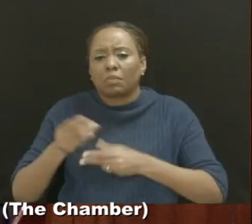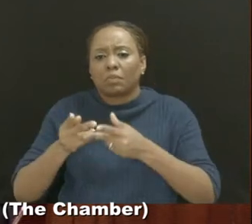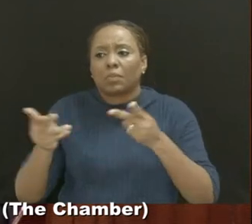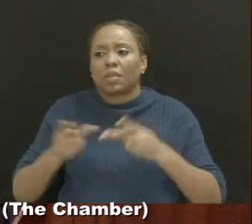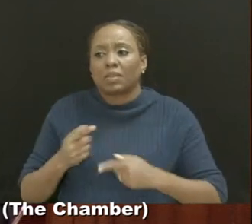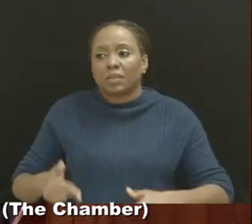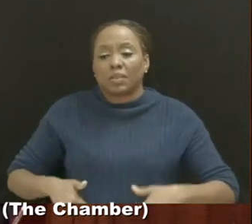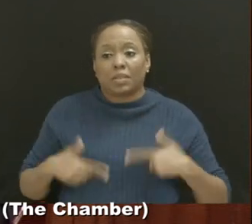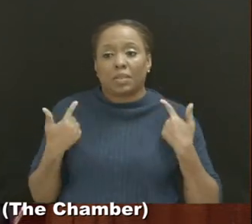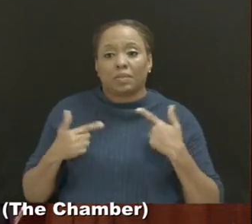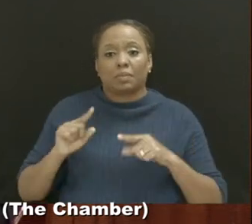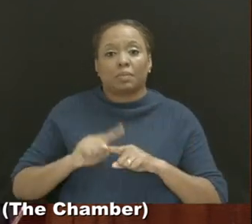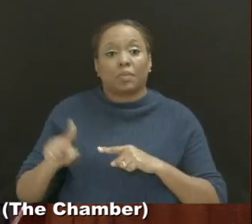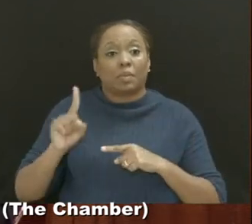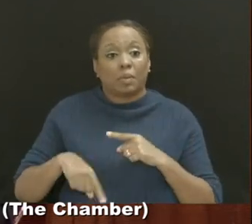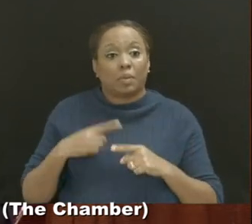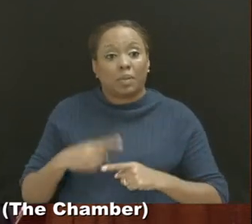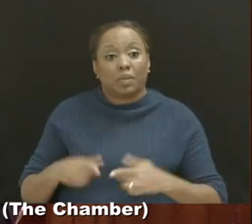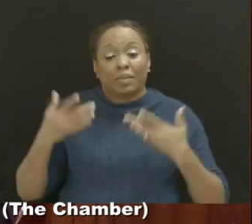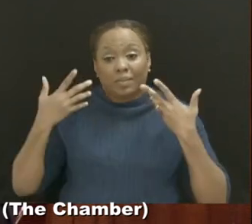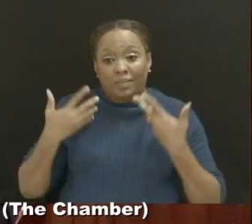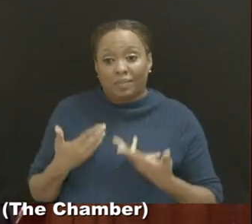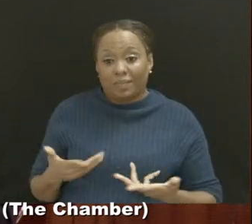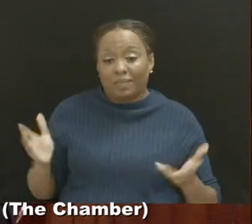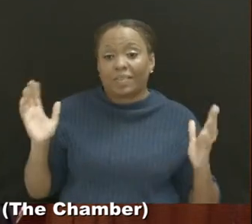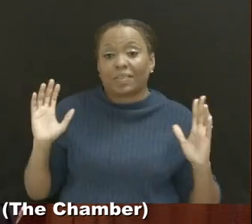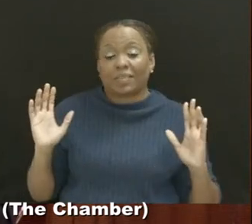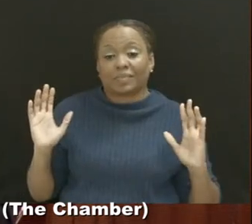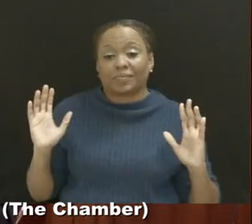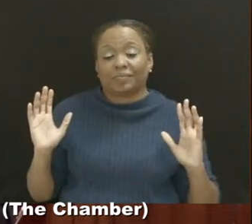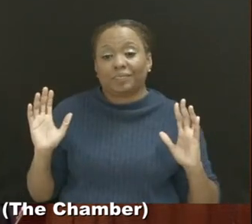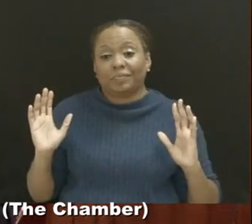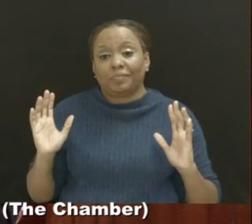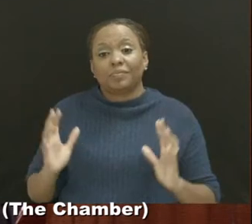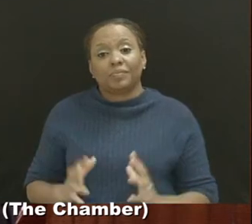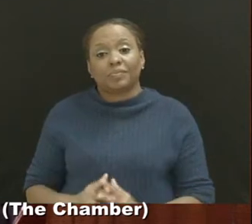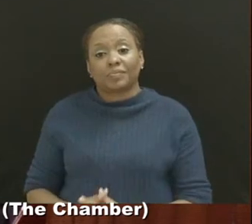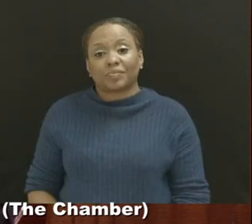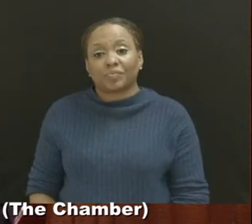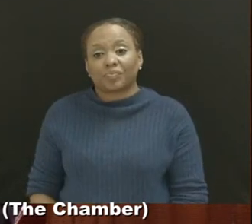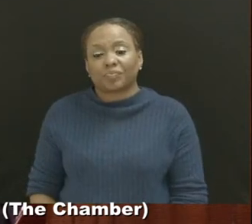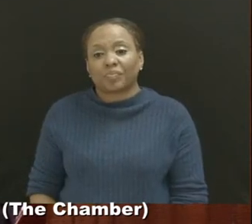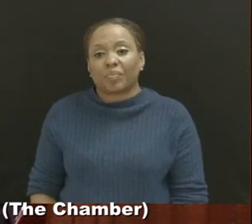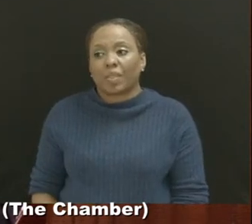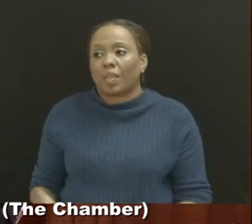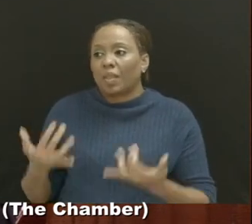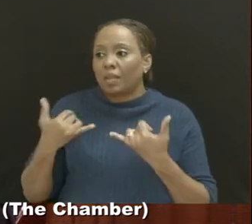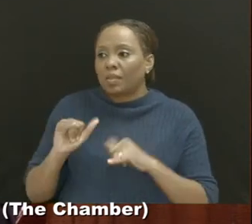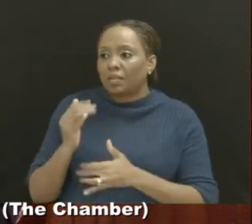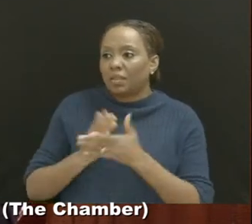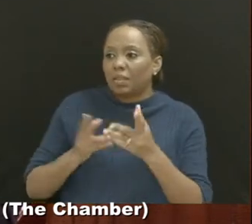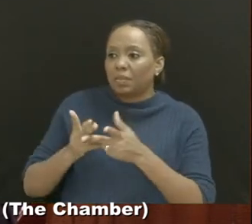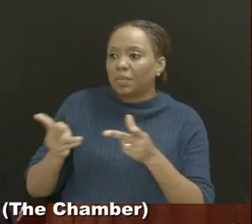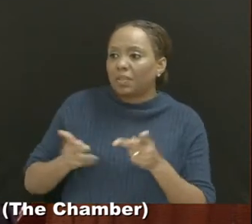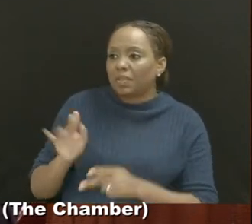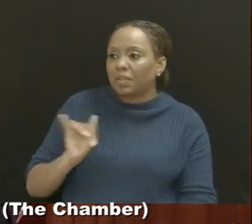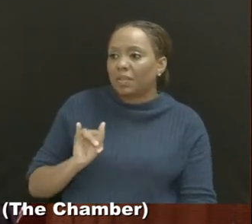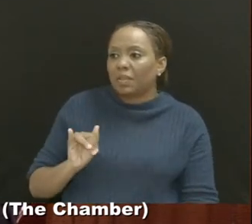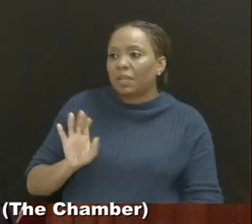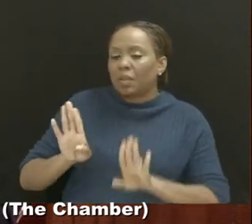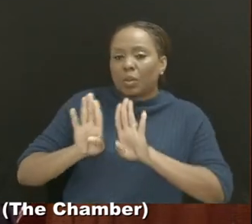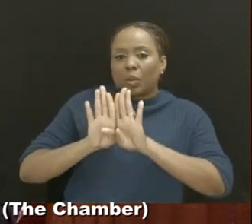that work is done, there are still some spaces that are unsightly. I'm talking about walls